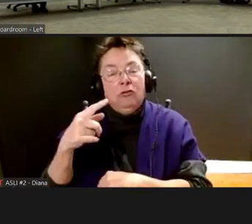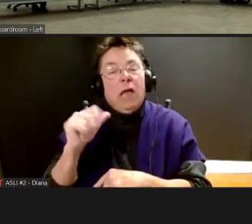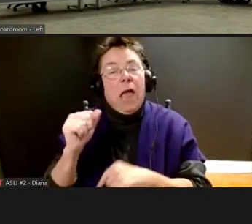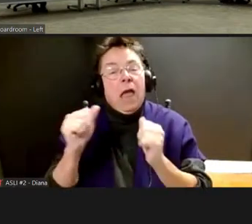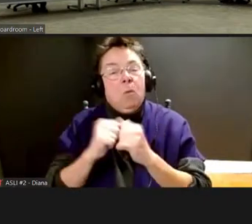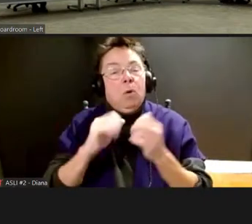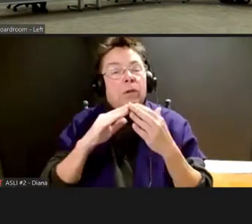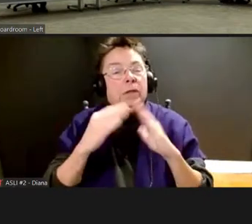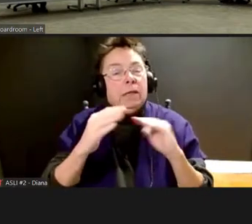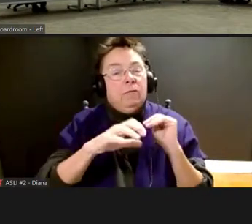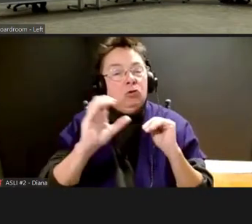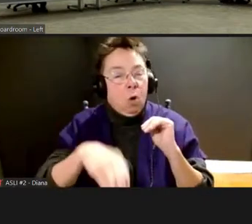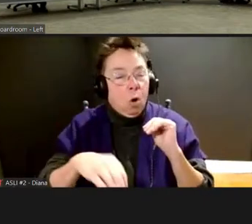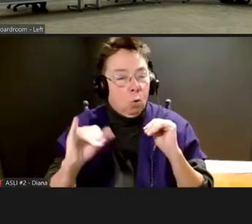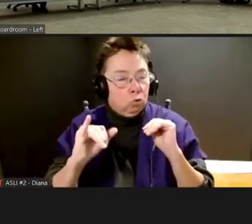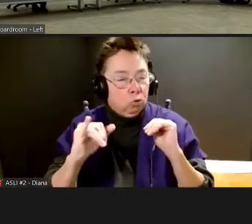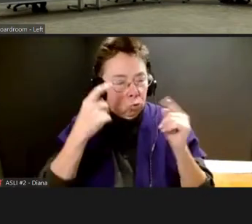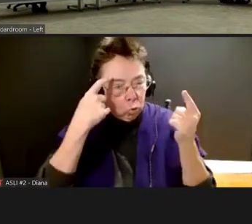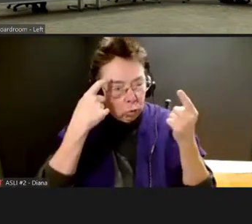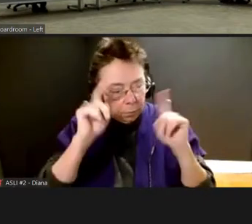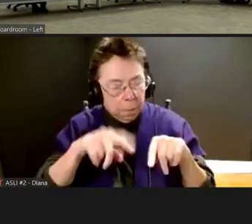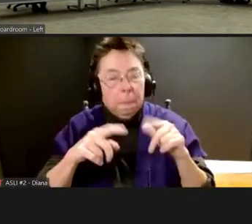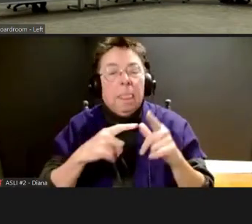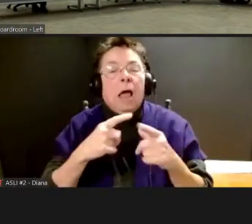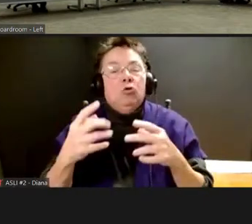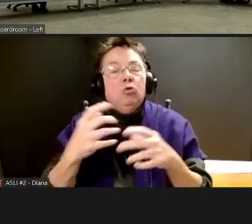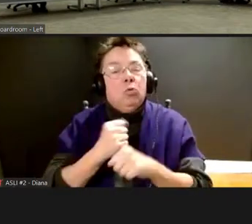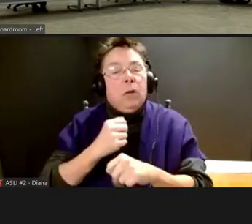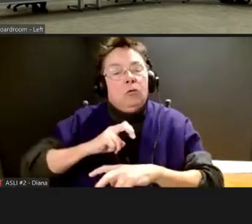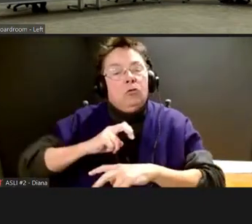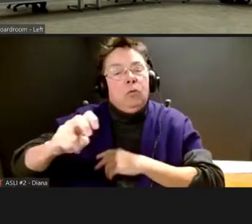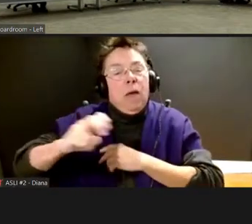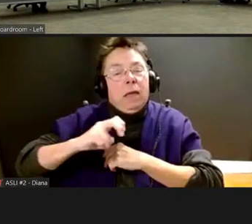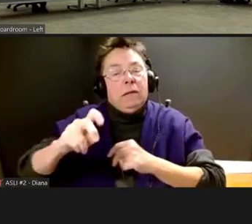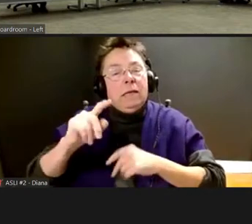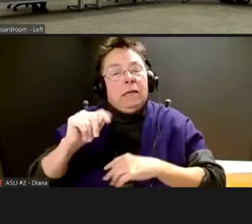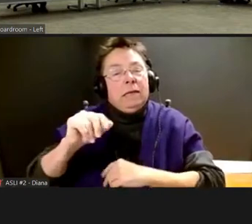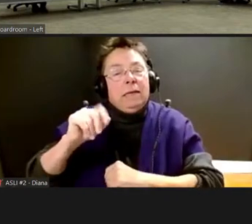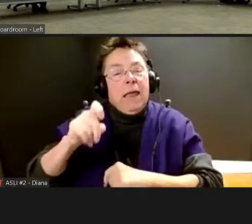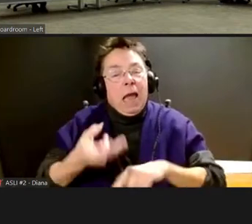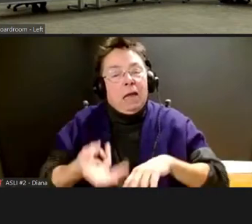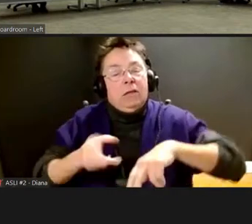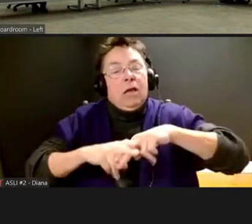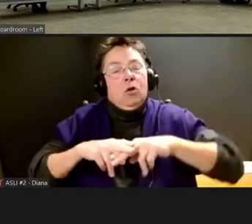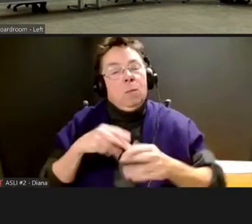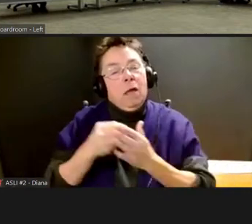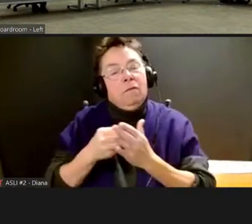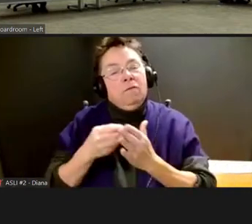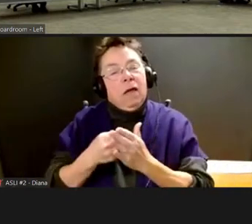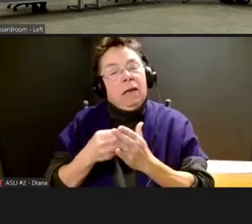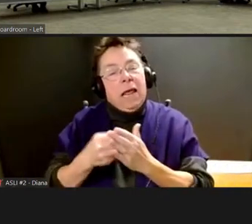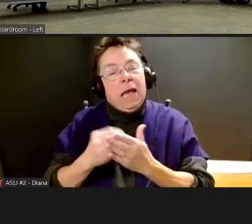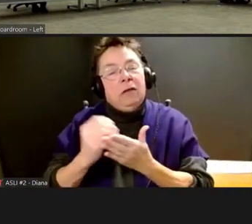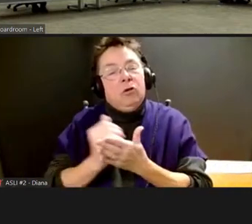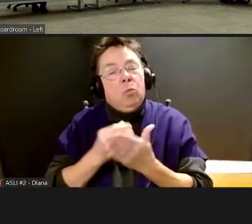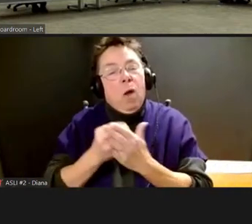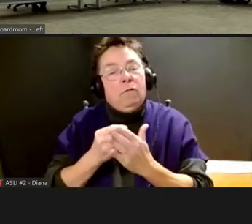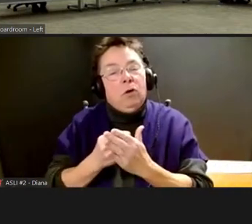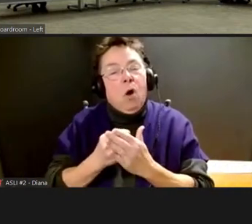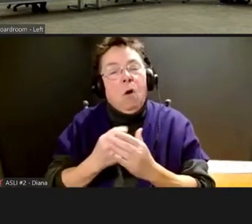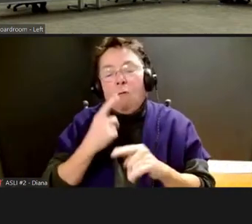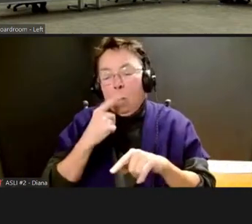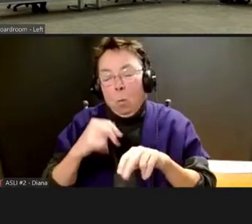City of Chicago to receive transit tax increment financing revenues for the Red Line